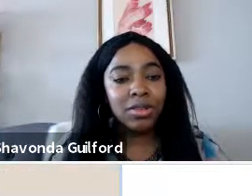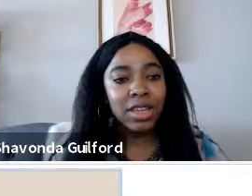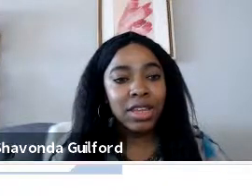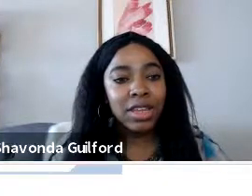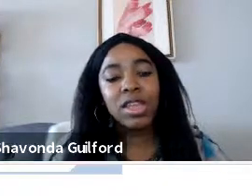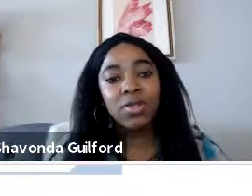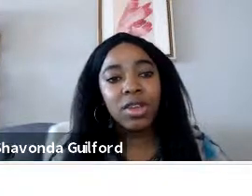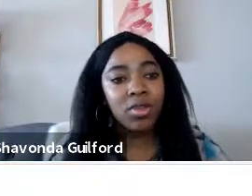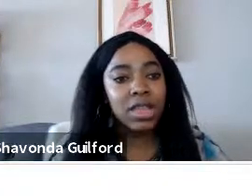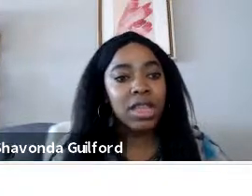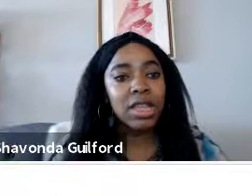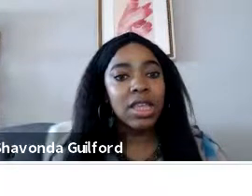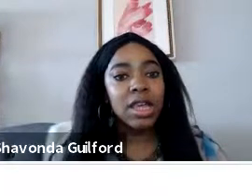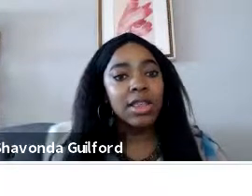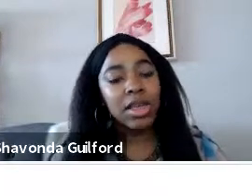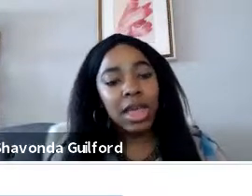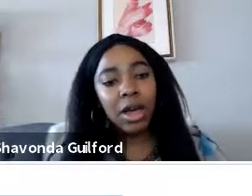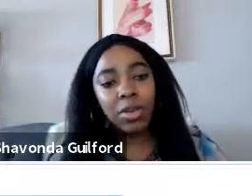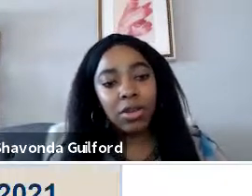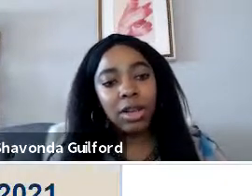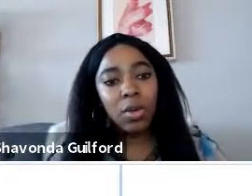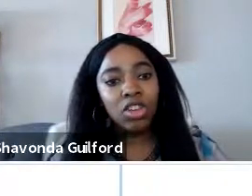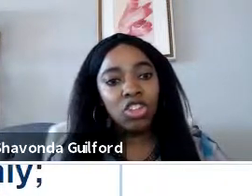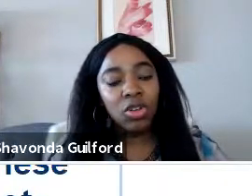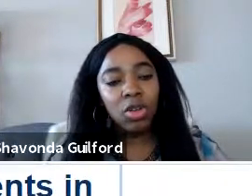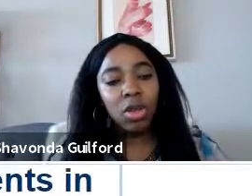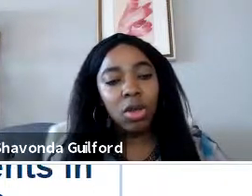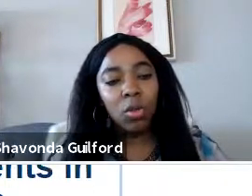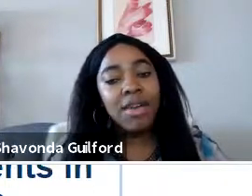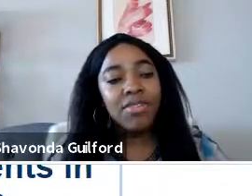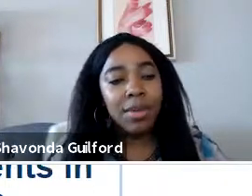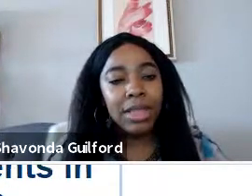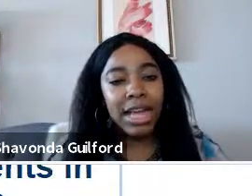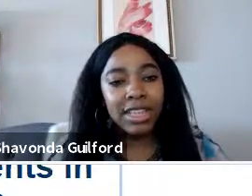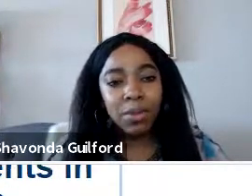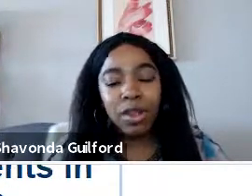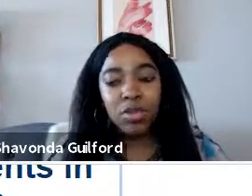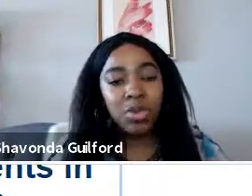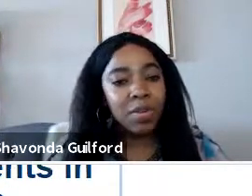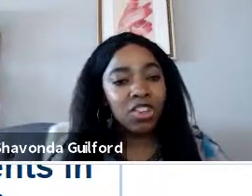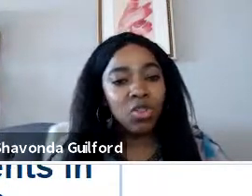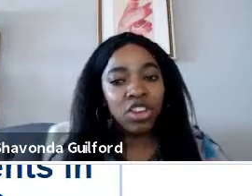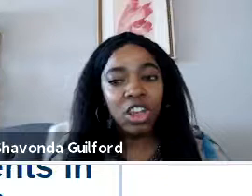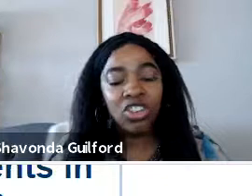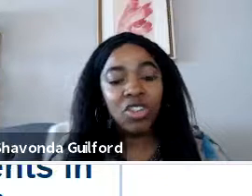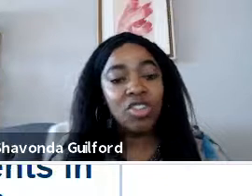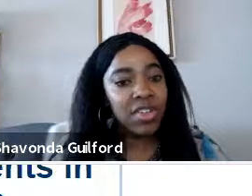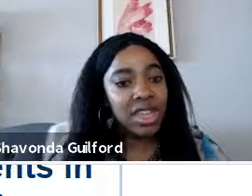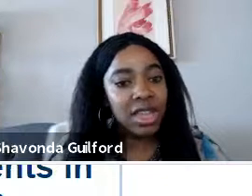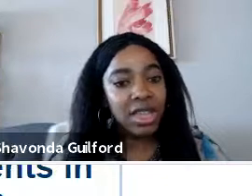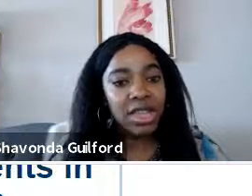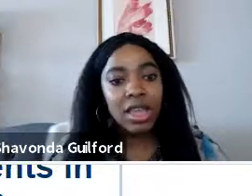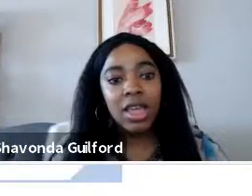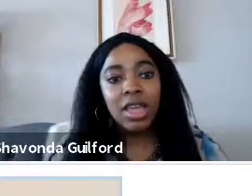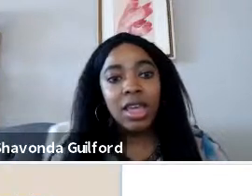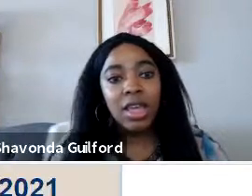more, and then you'll see the resources. So get help in your language. We have the Family Guide to Preschool Special Education